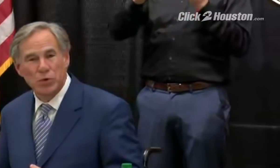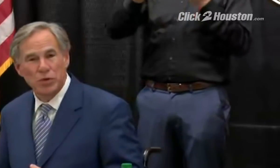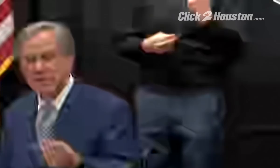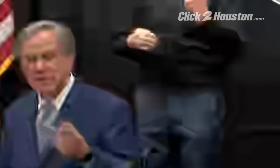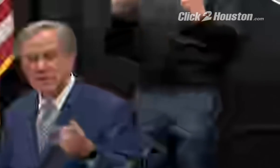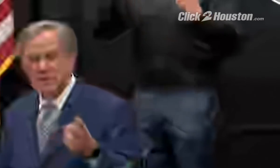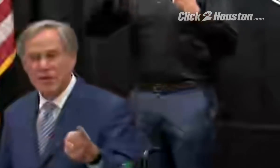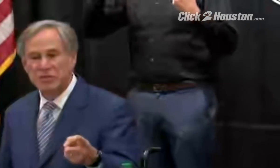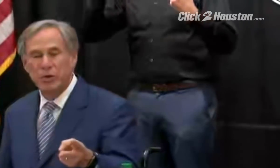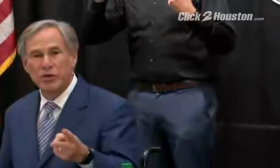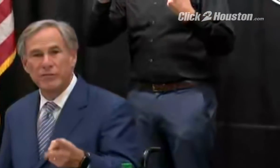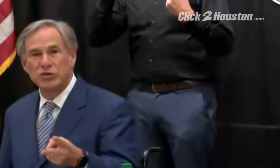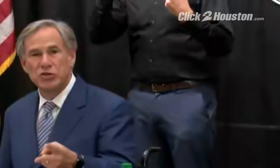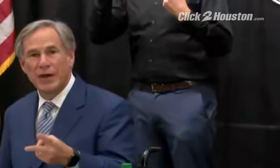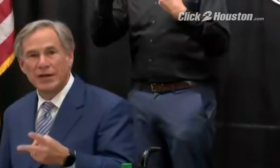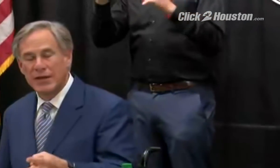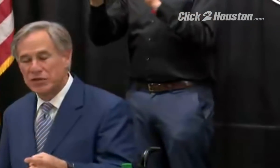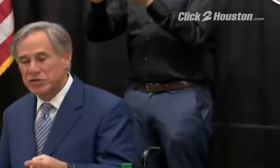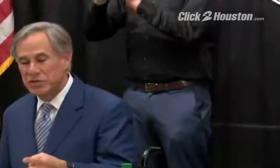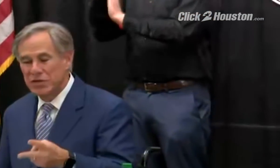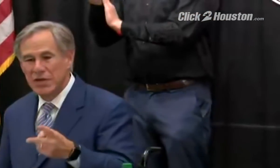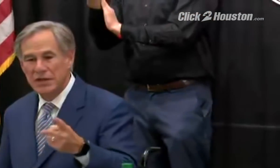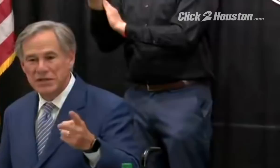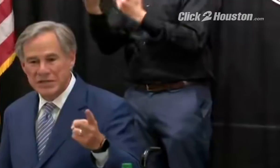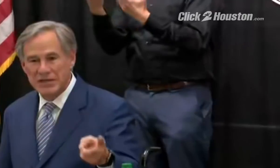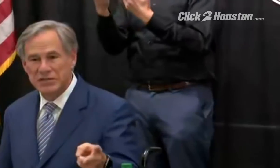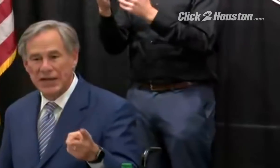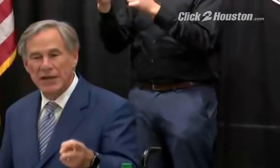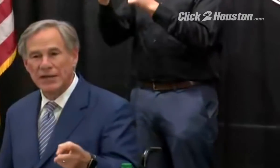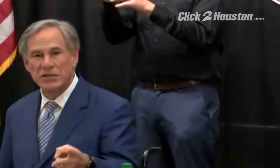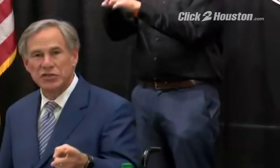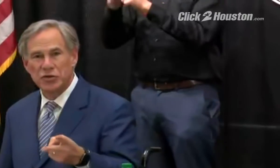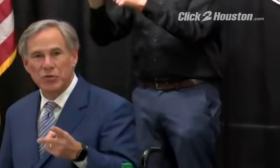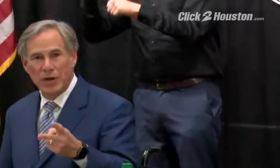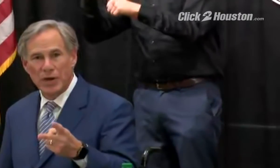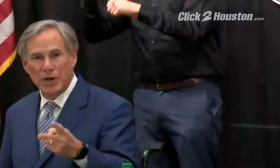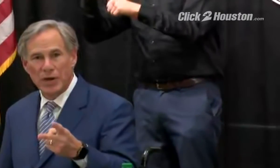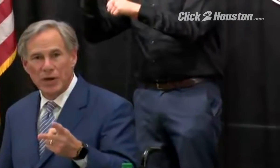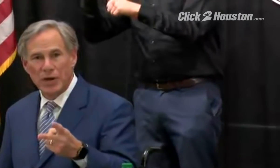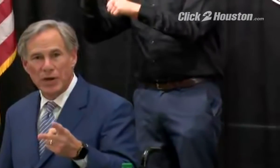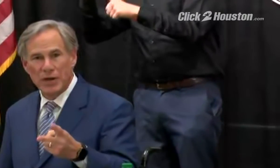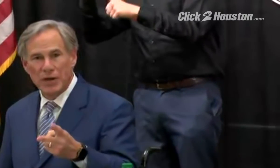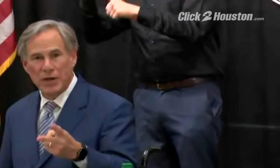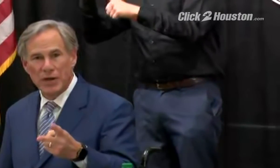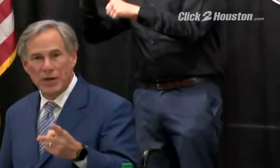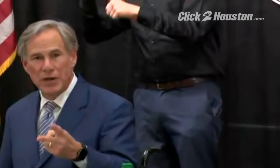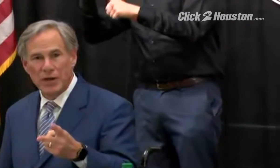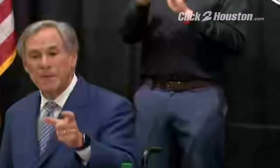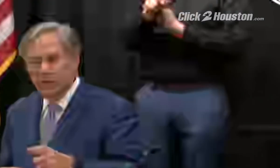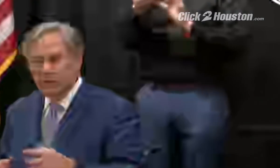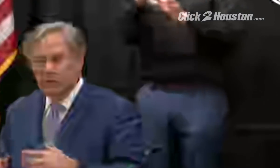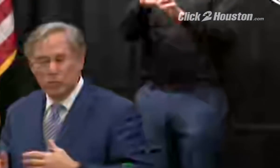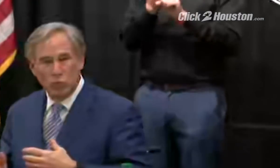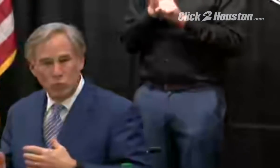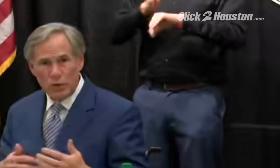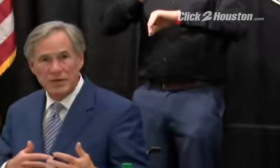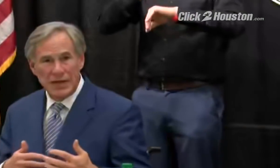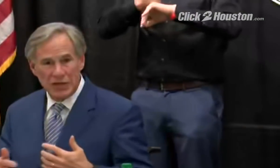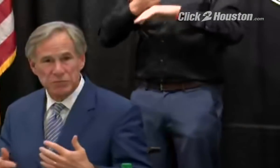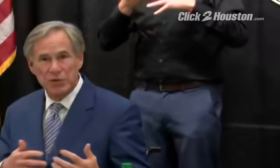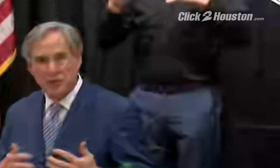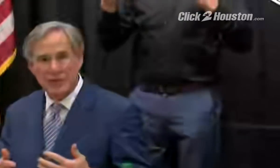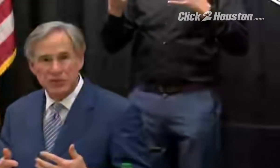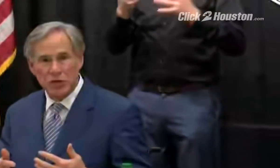Texas did based upon the first two allocations. And then Texas allocates it around the state of Texas based upon what